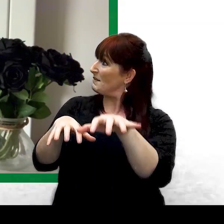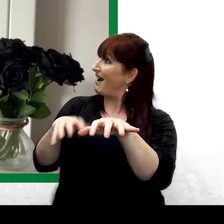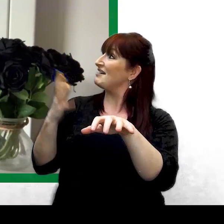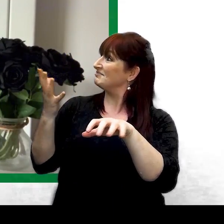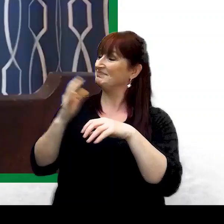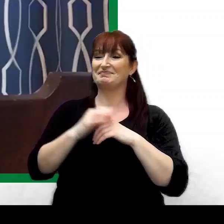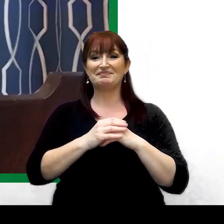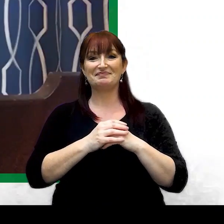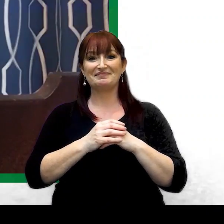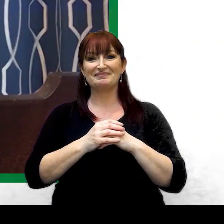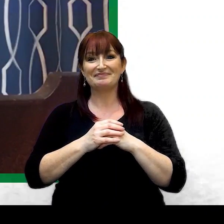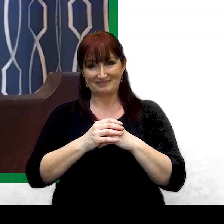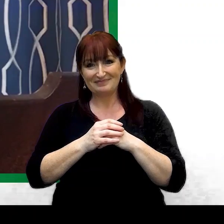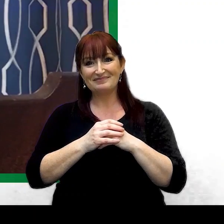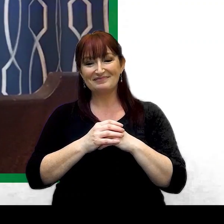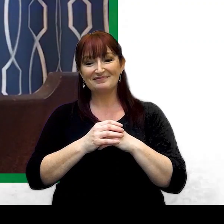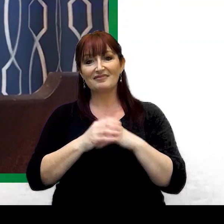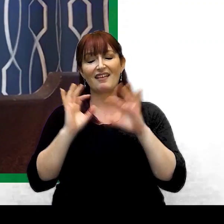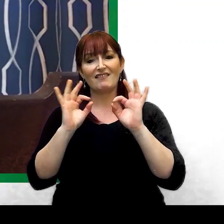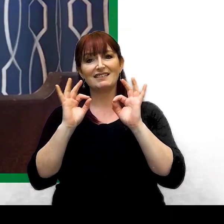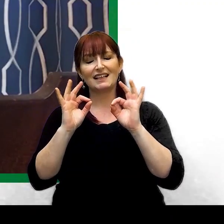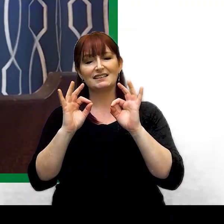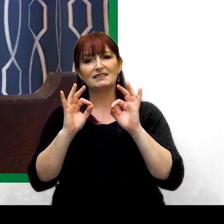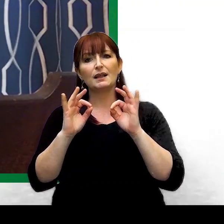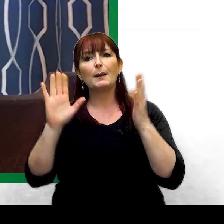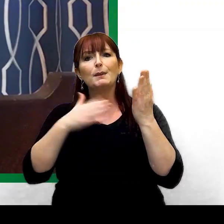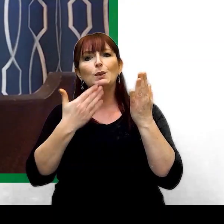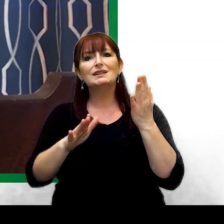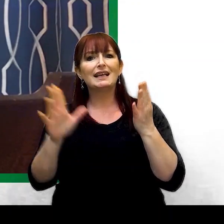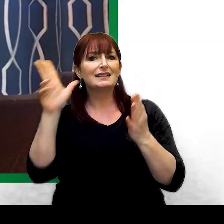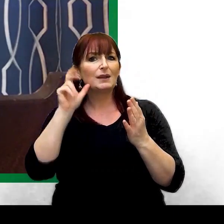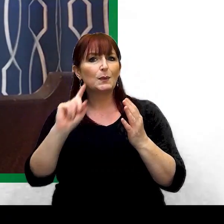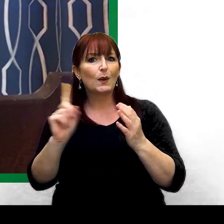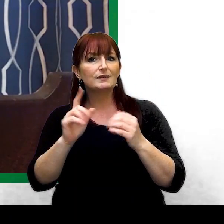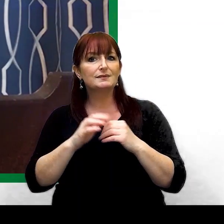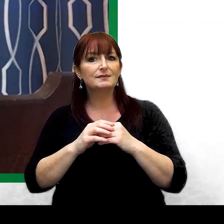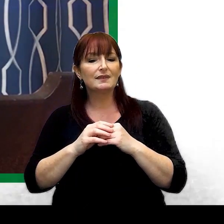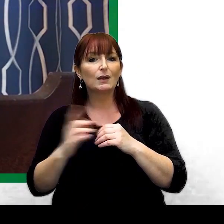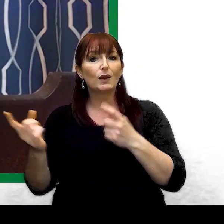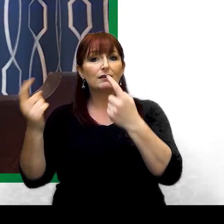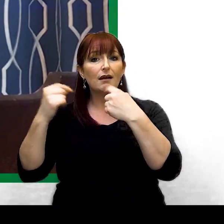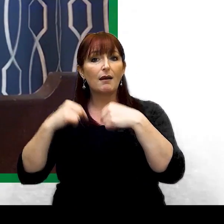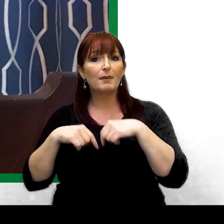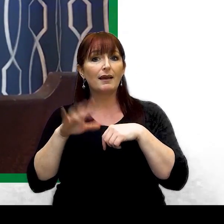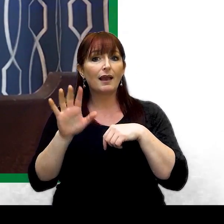Wema. Fantastic. And the tune that we sing that to is like this.